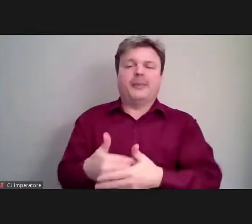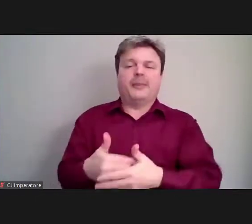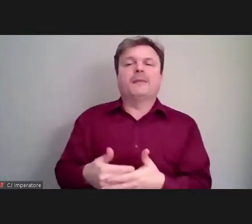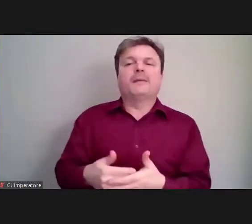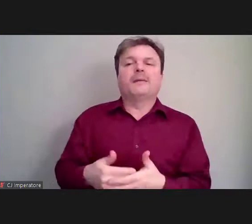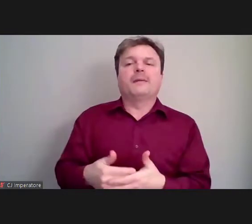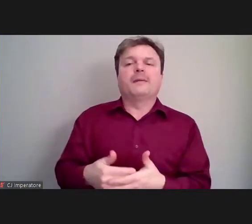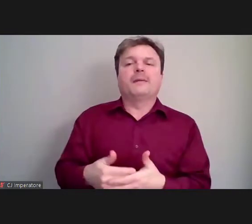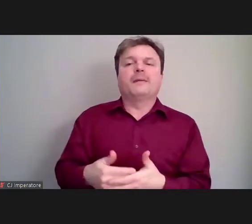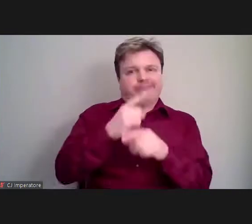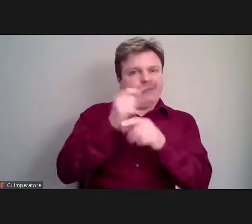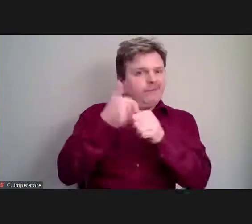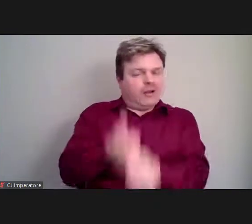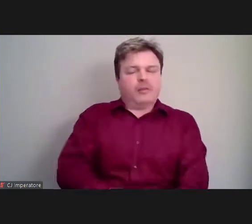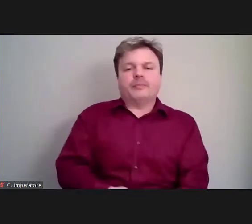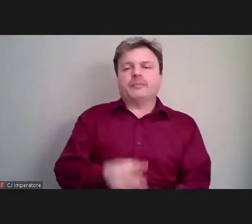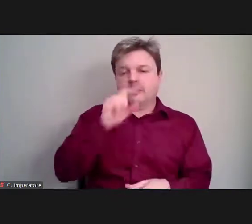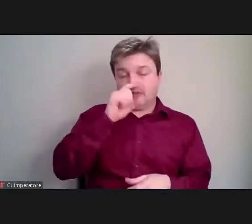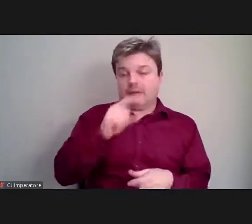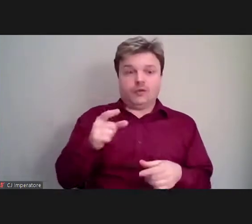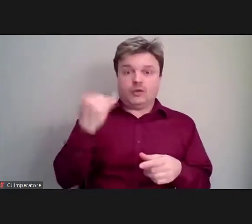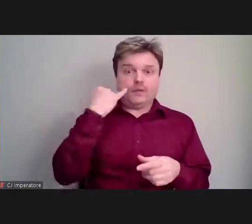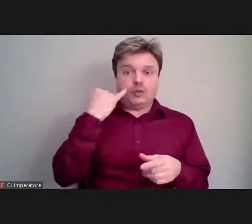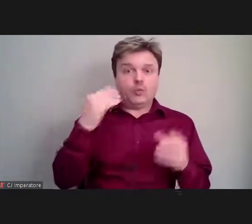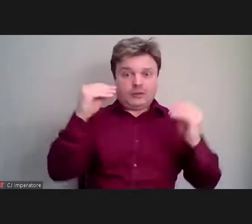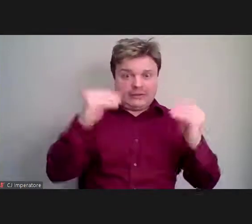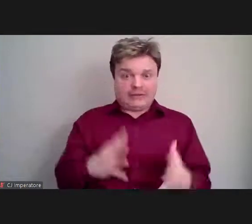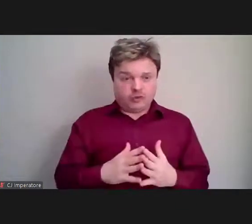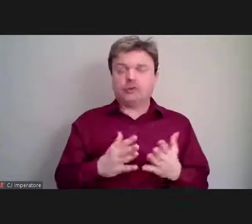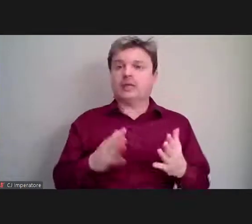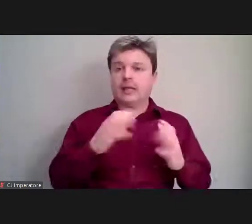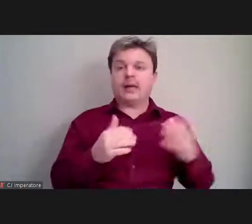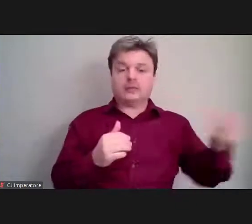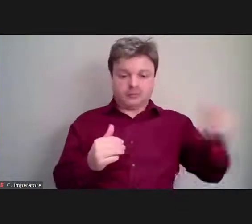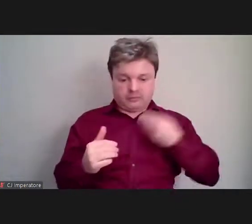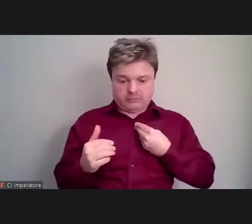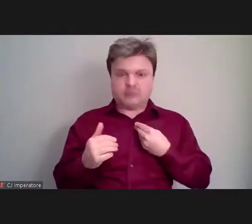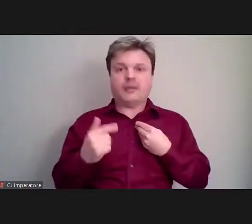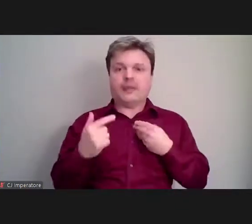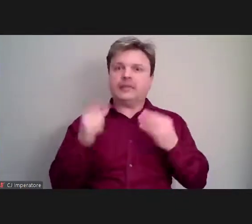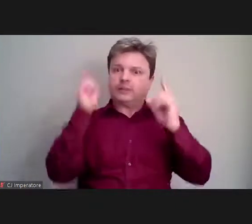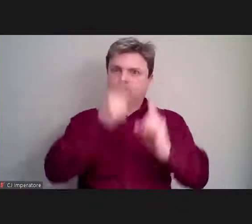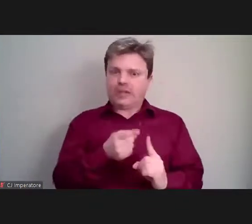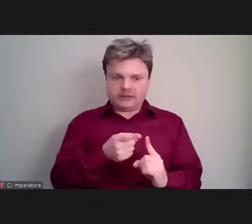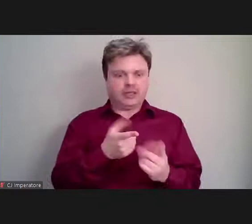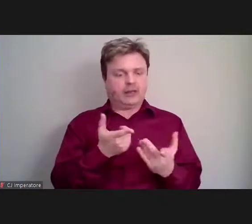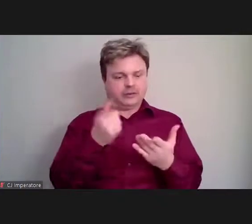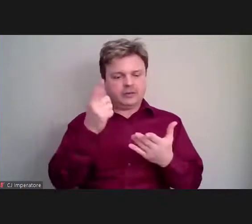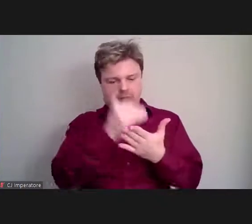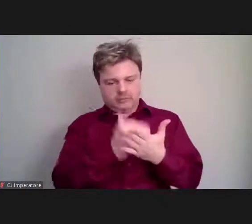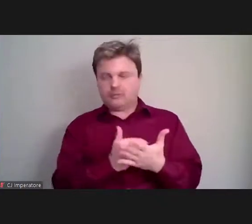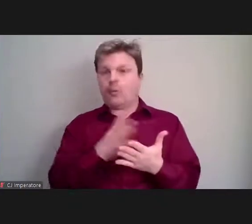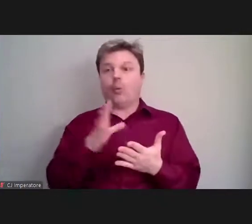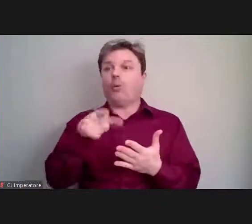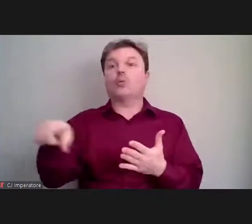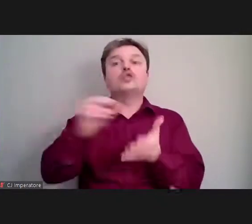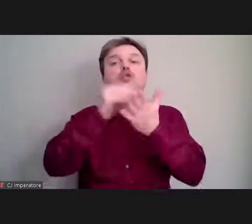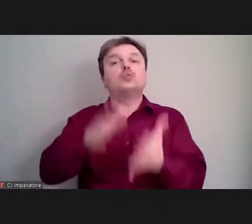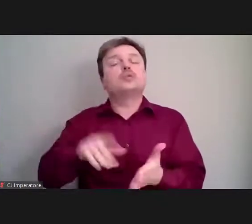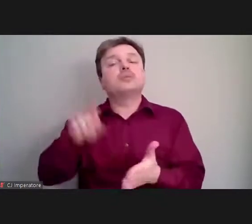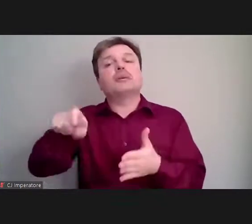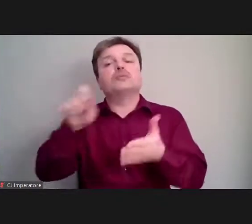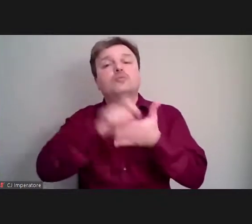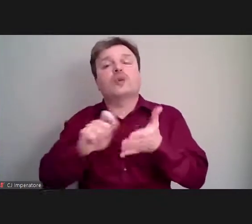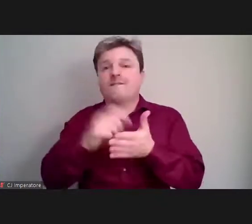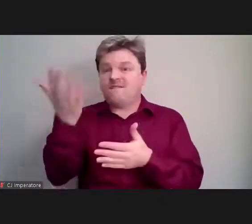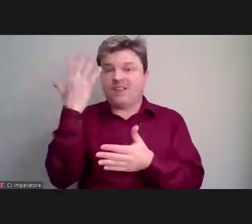of objectives and told these are the objectives you have to meet, or your students have to write 5 essays, or whatever those external constraints